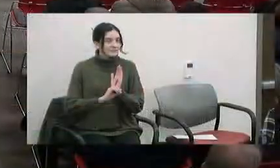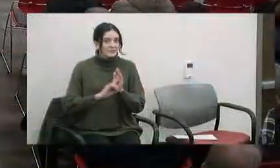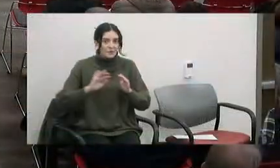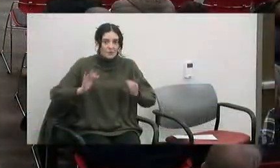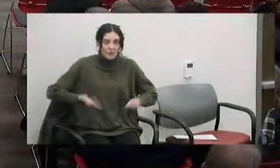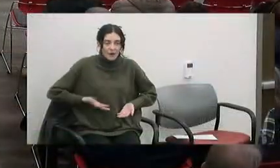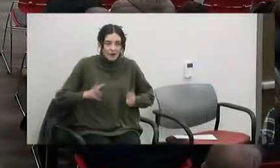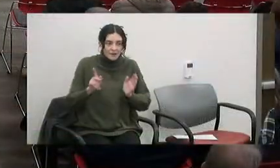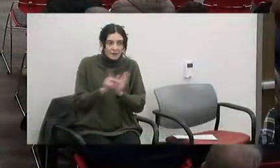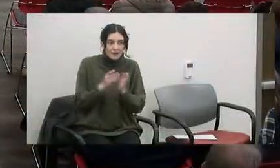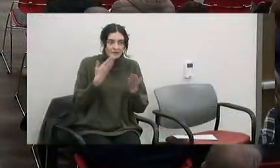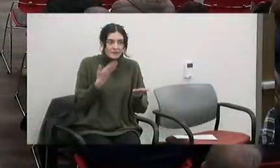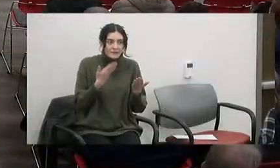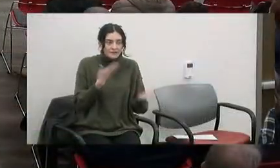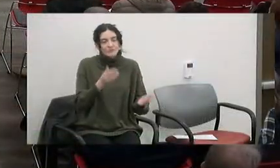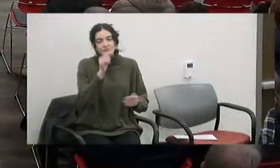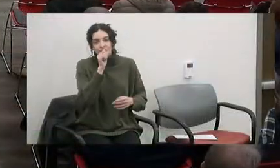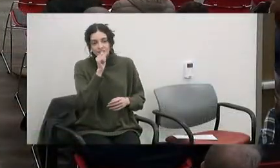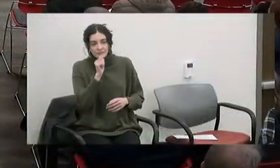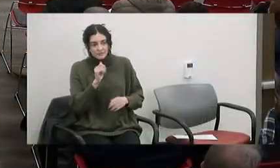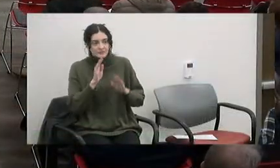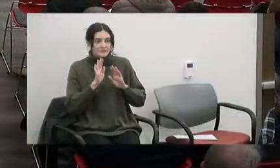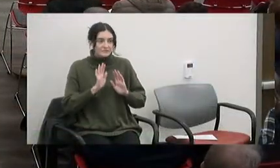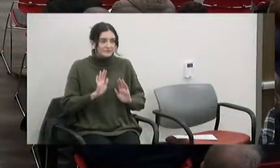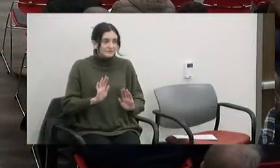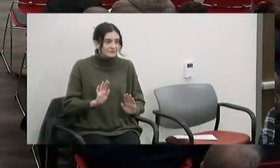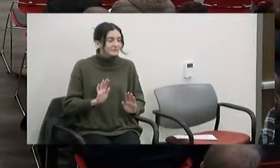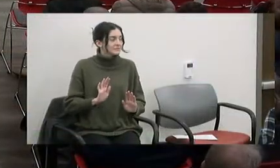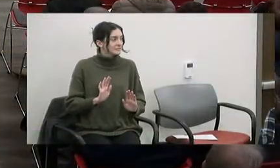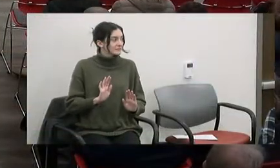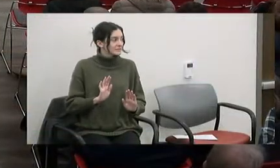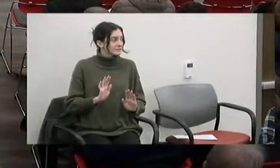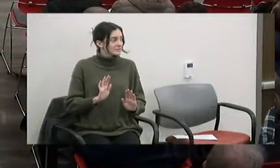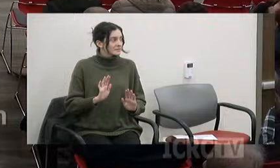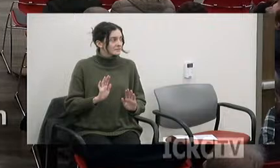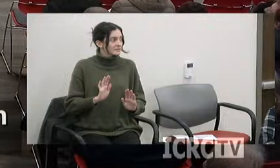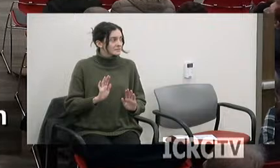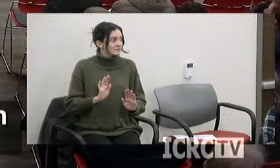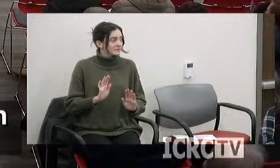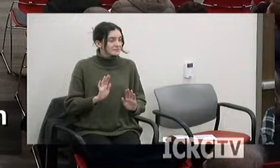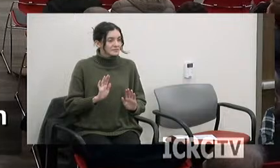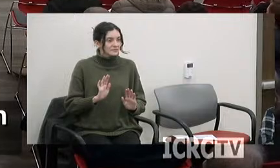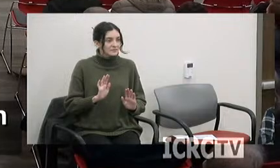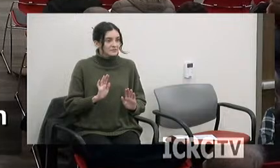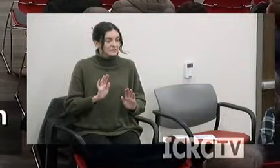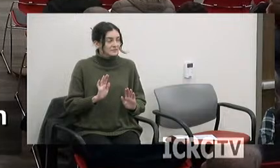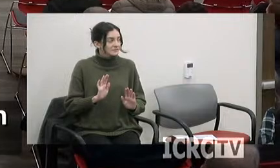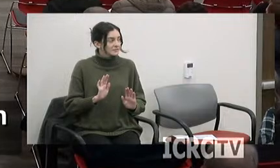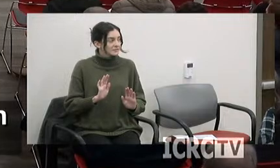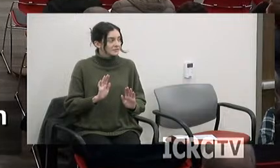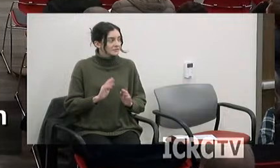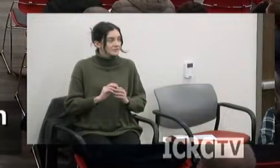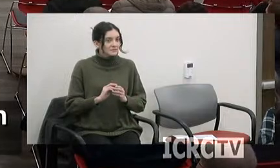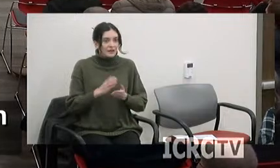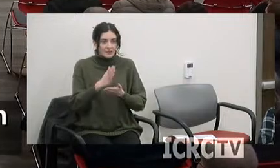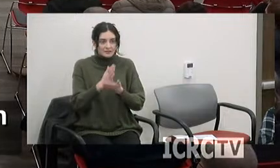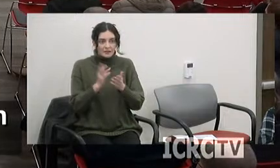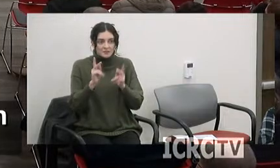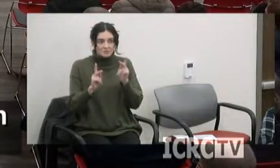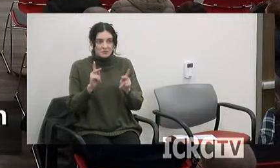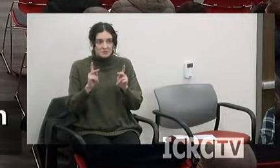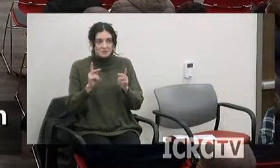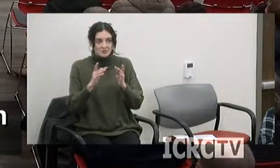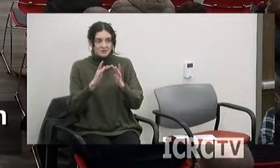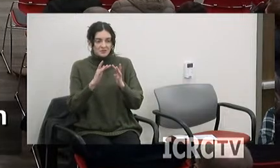welcome back. Thank you for being so patient. For those of you who are just tuning in on cable TV, and for those of